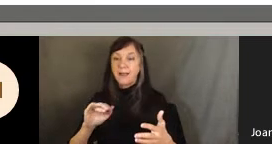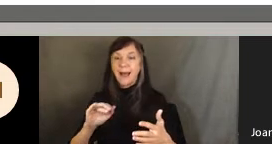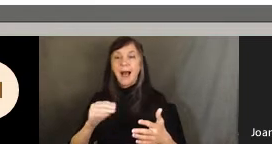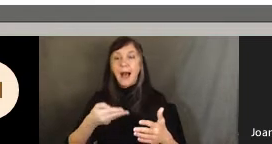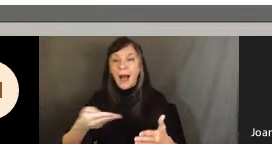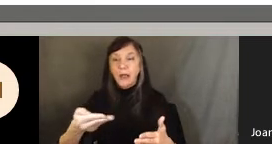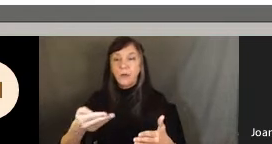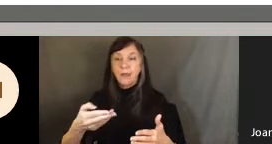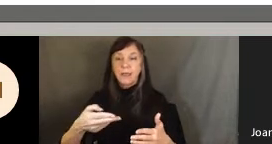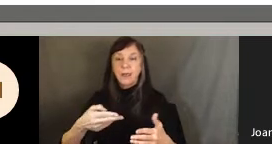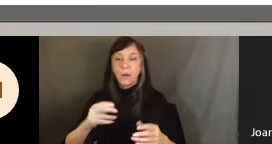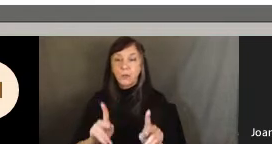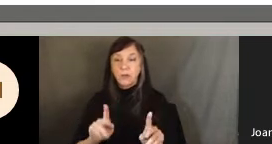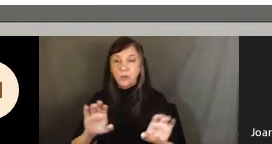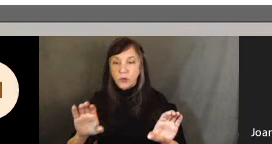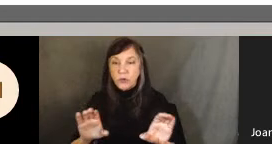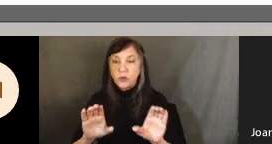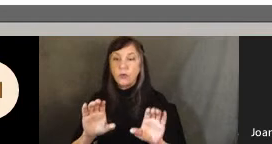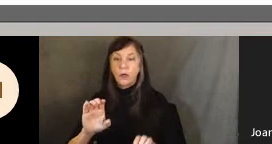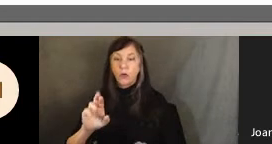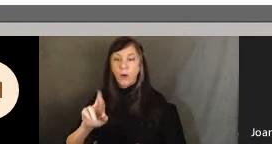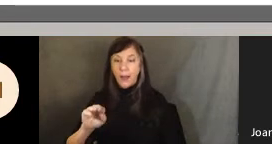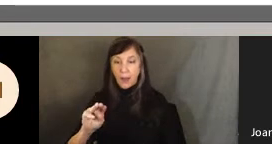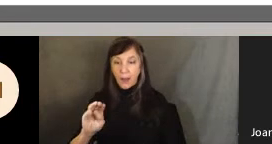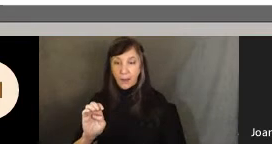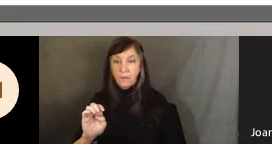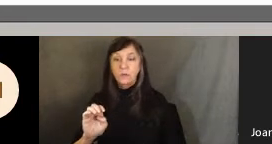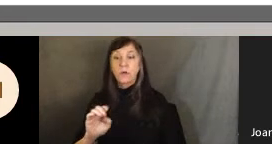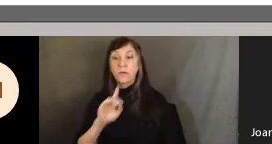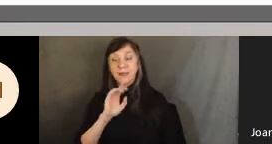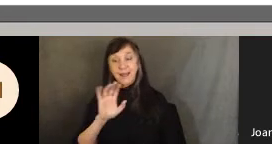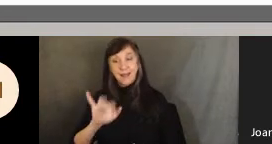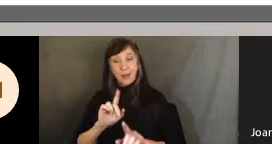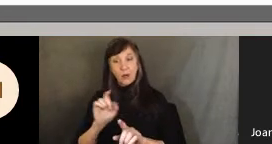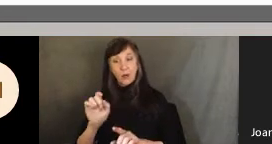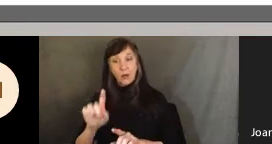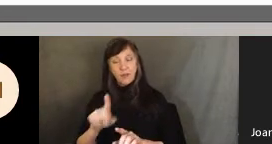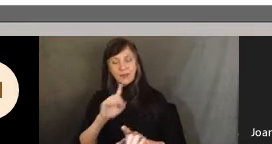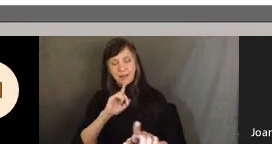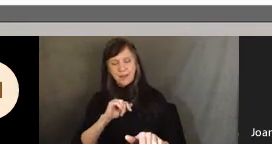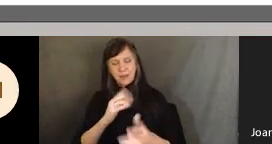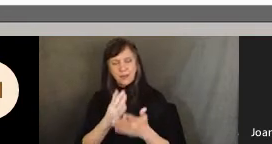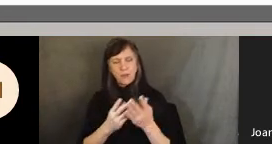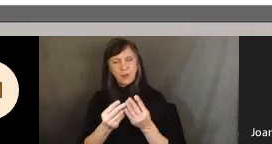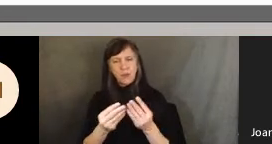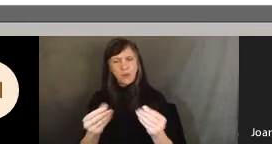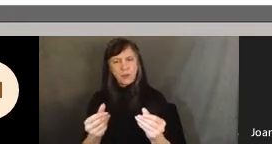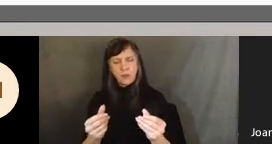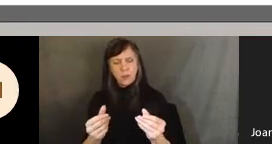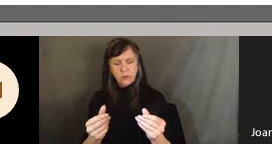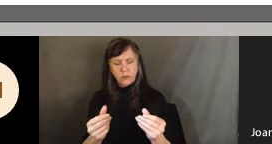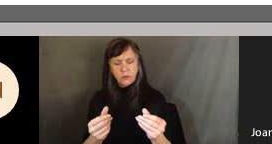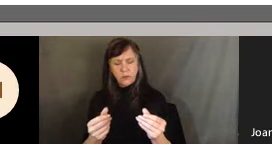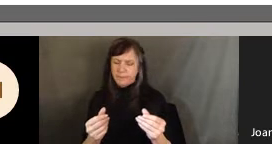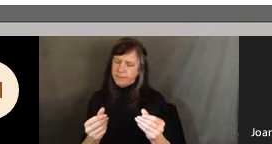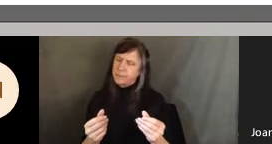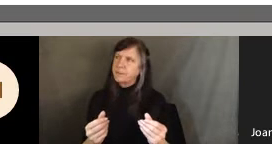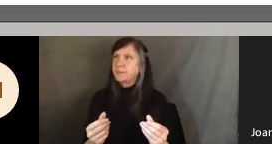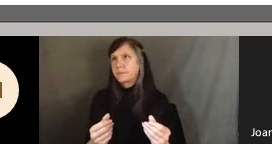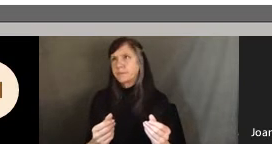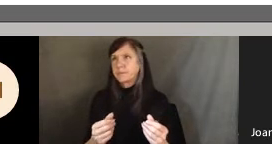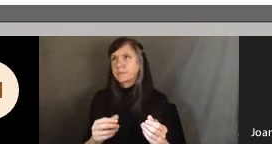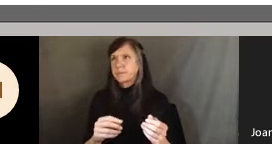think this question or the answer, some of the solutions was kind of